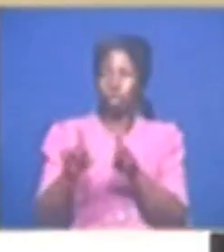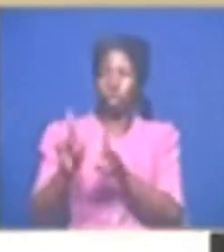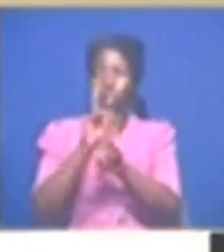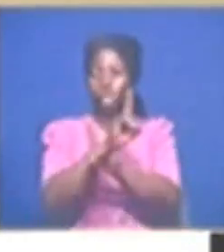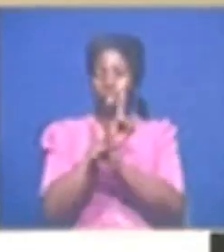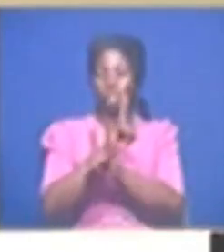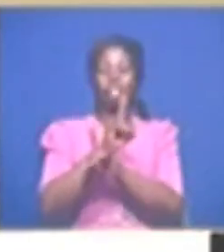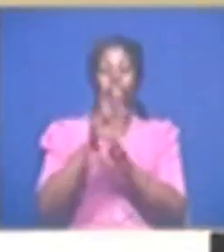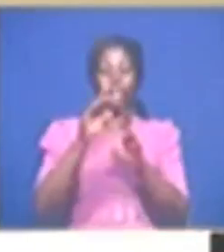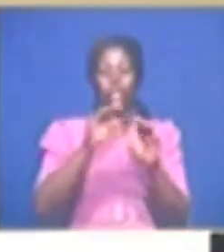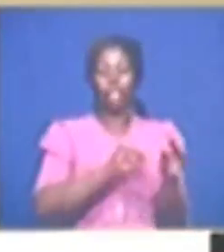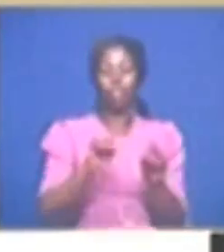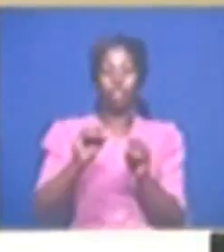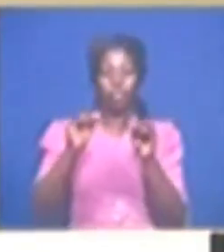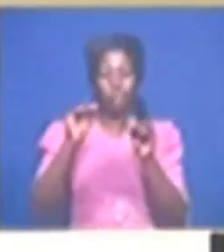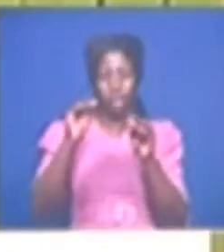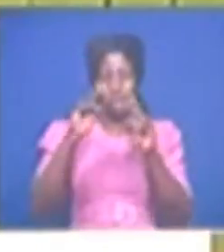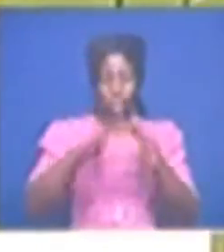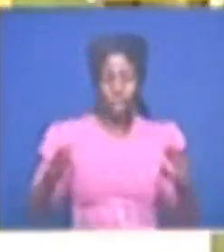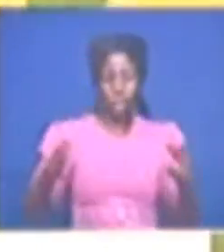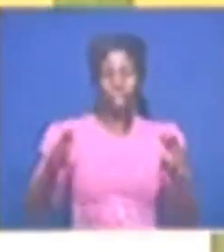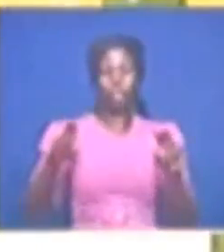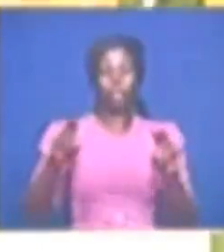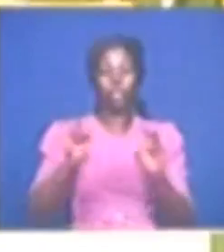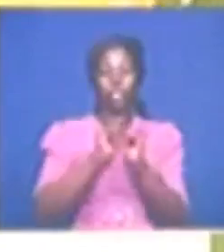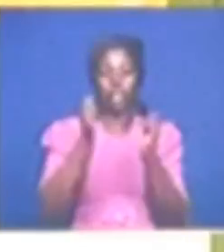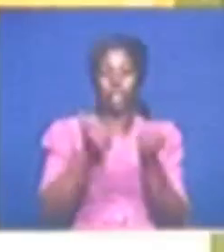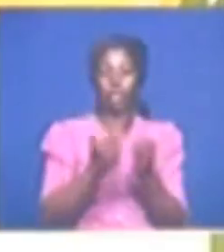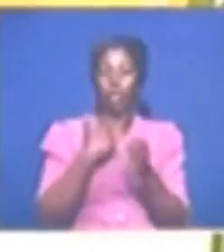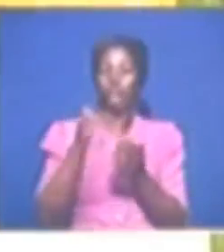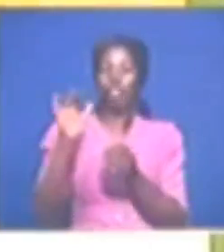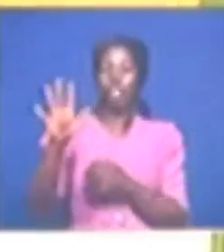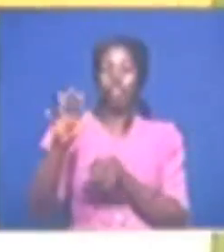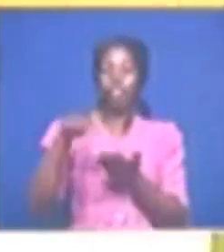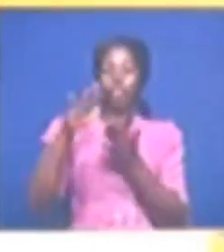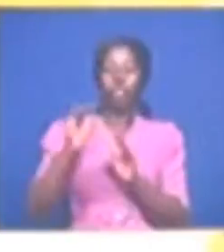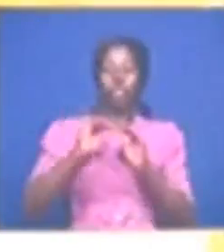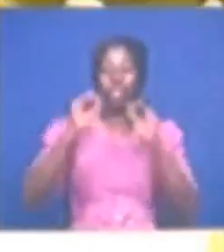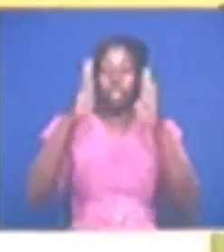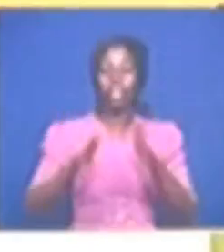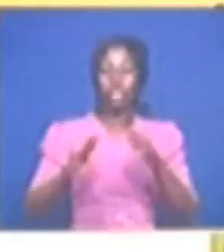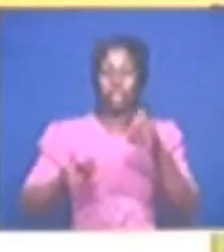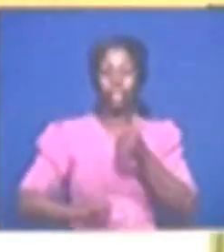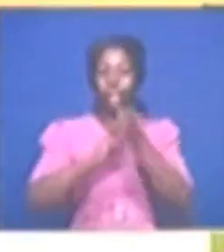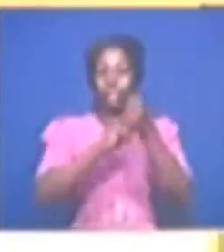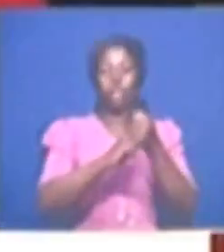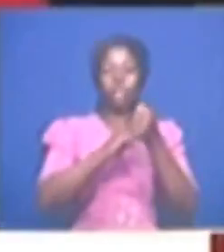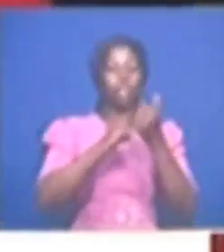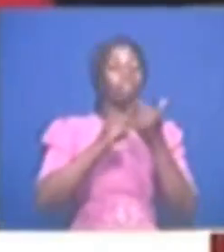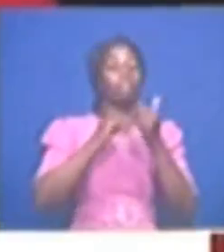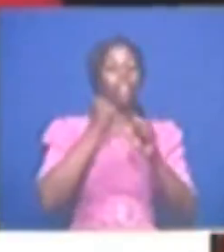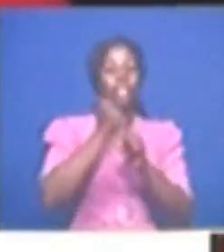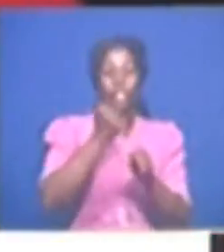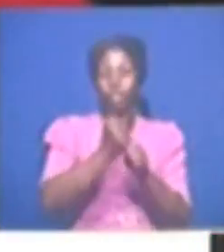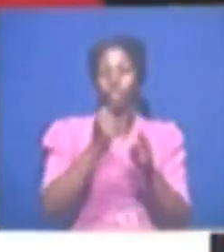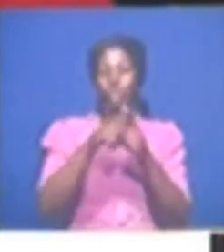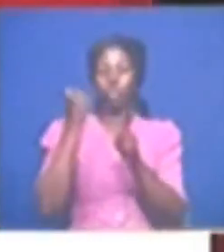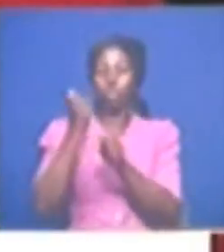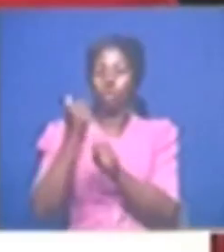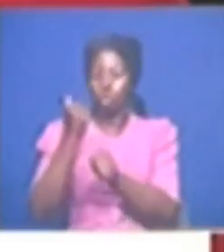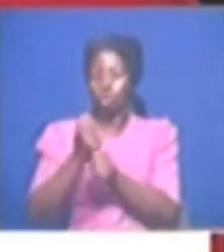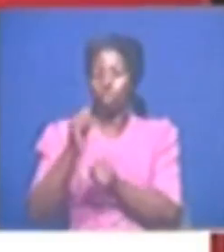move by investigative agencies to have 5 male teachers and subordinates undergo DNA tests, as well as the decision to demolish